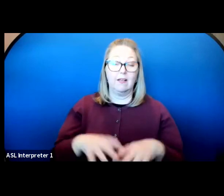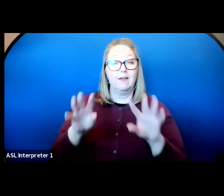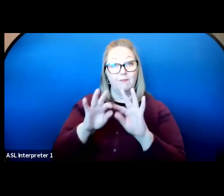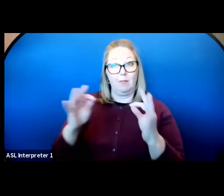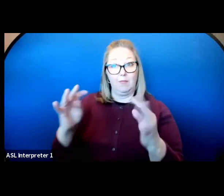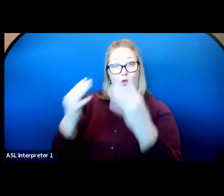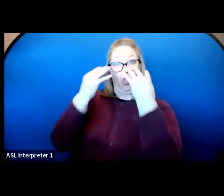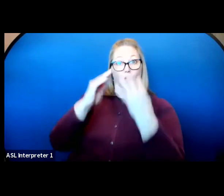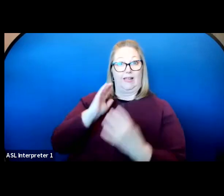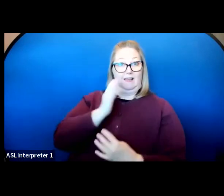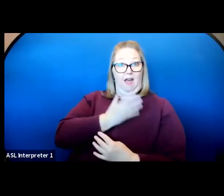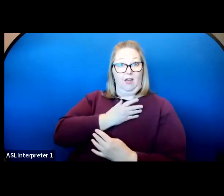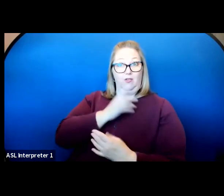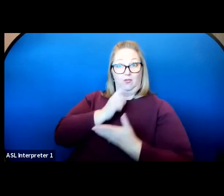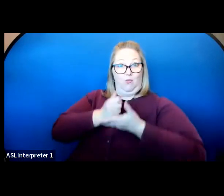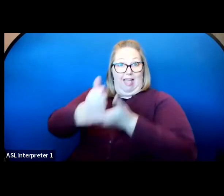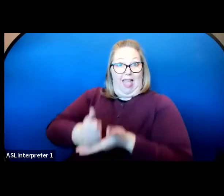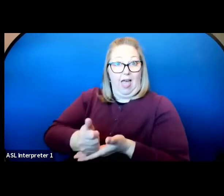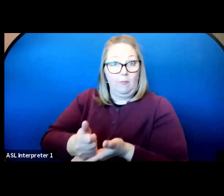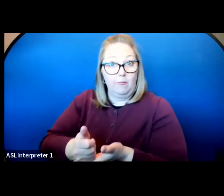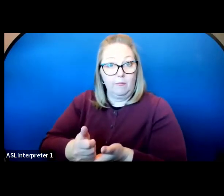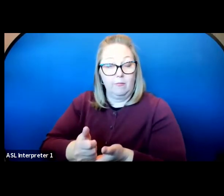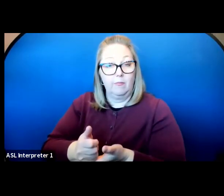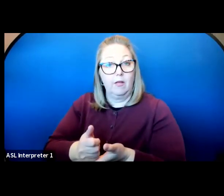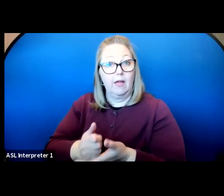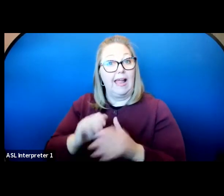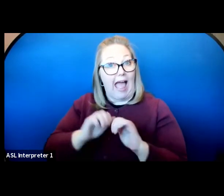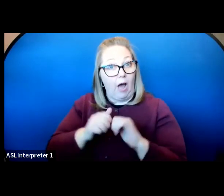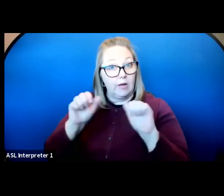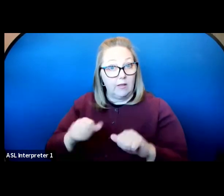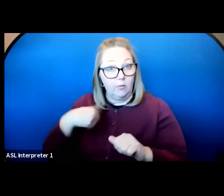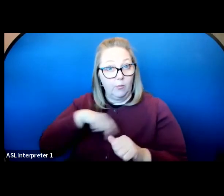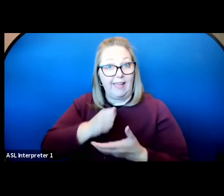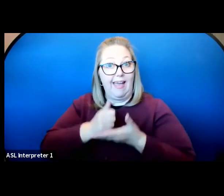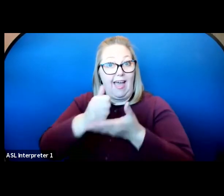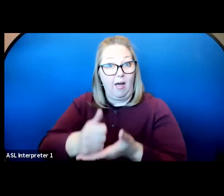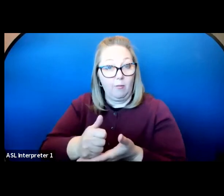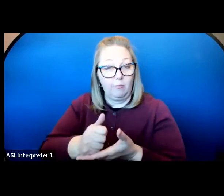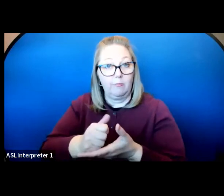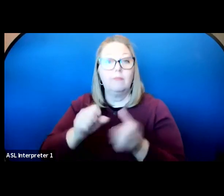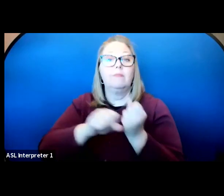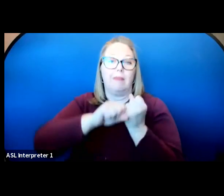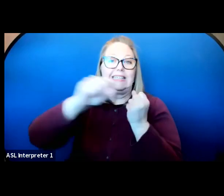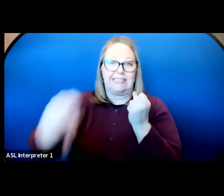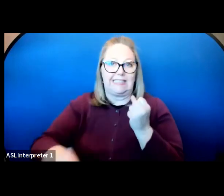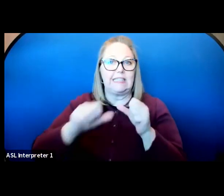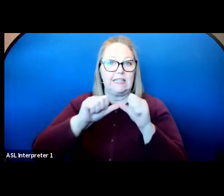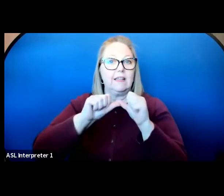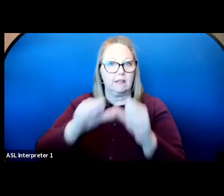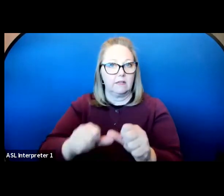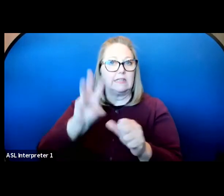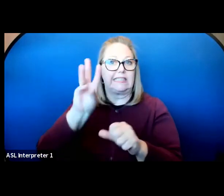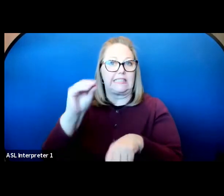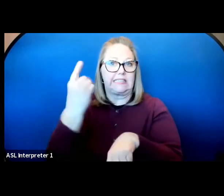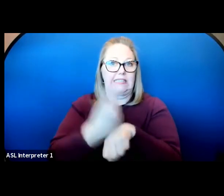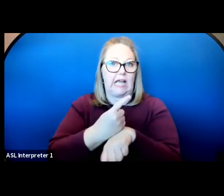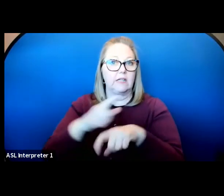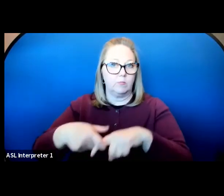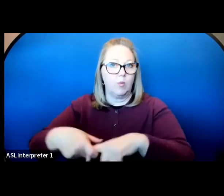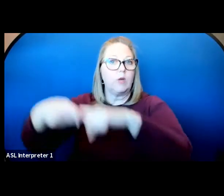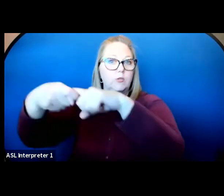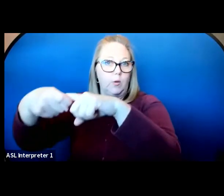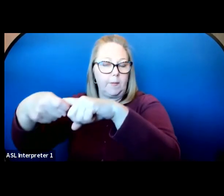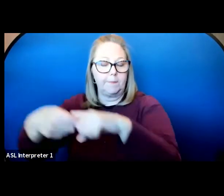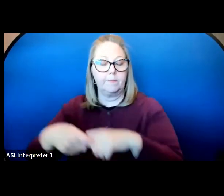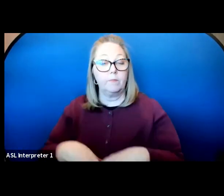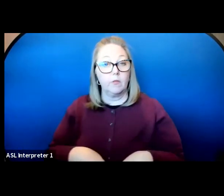feet, and extending the eviction moratorium will allow us to do that. This extension gives state, local, and county entities